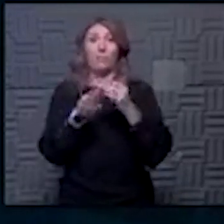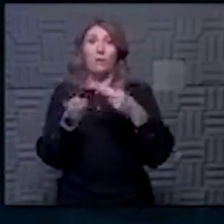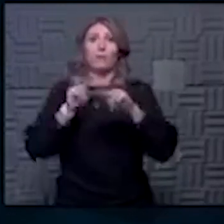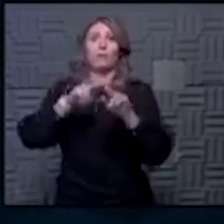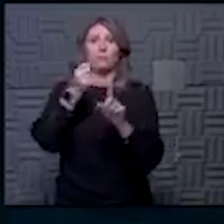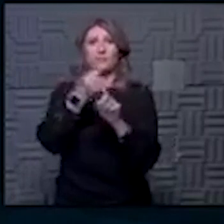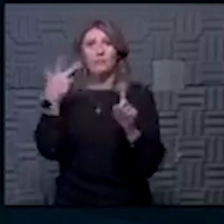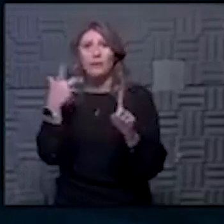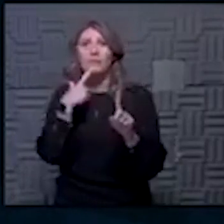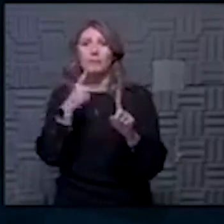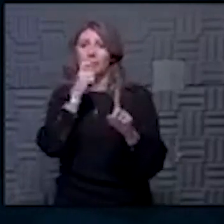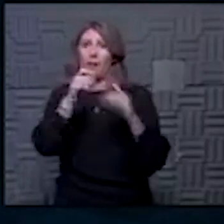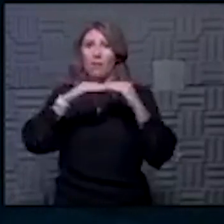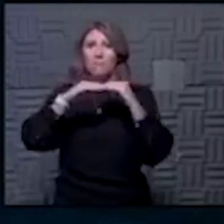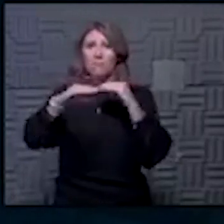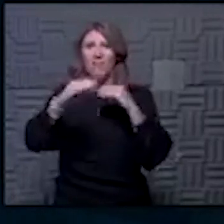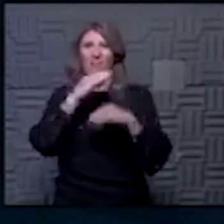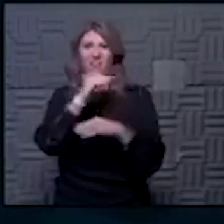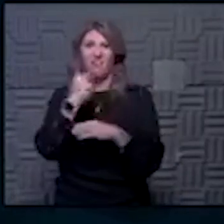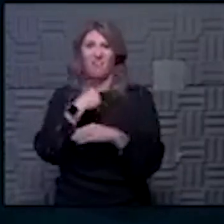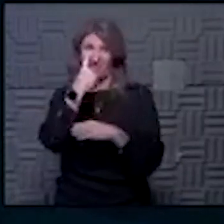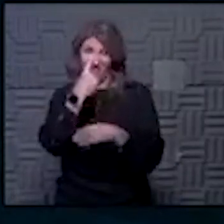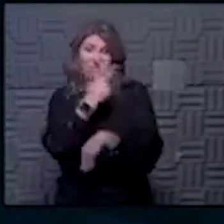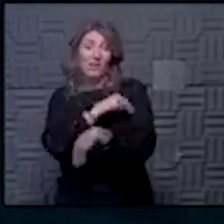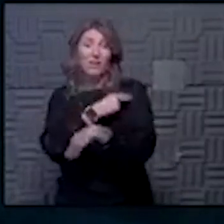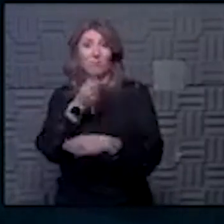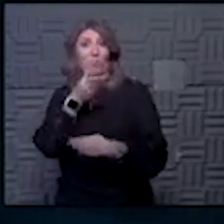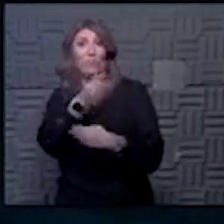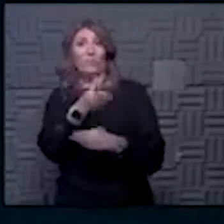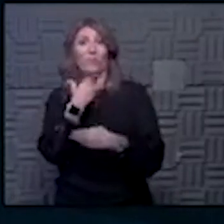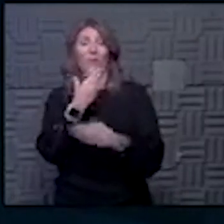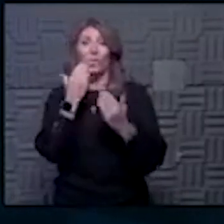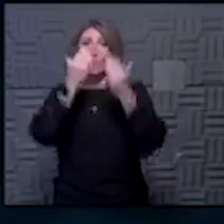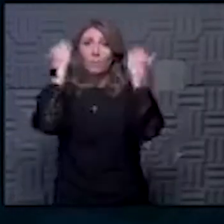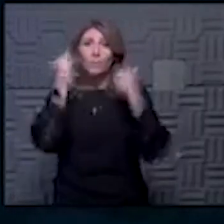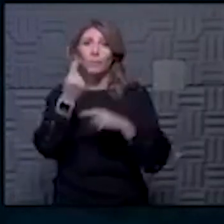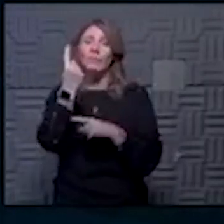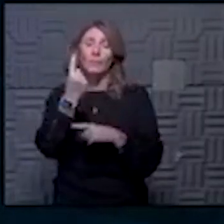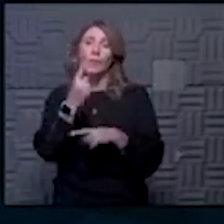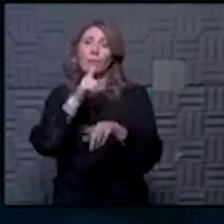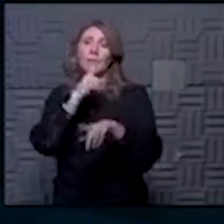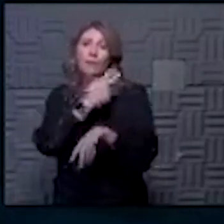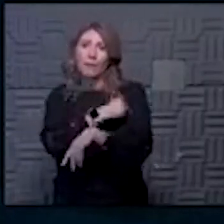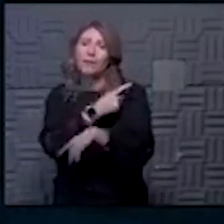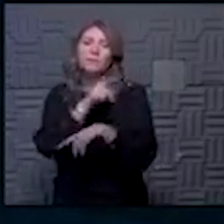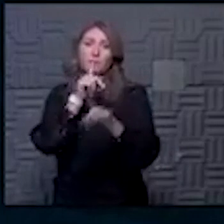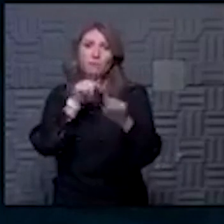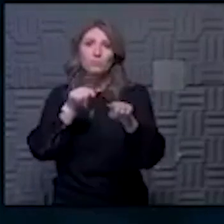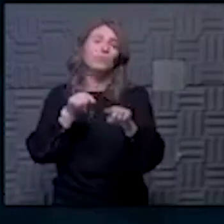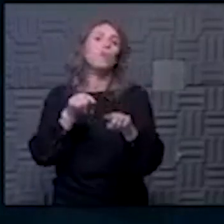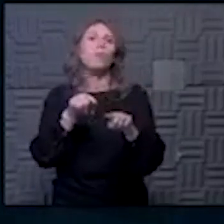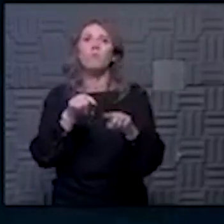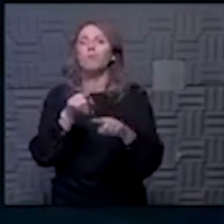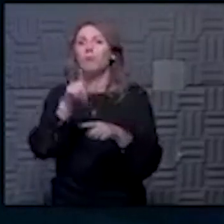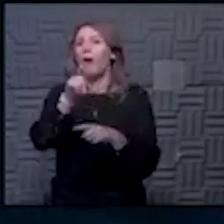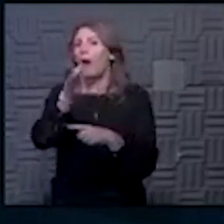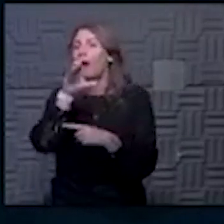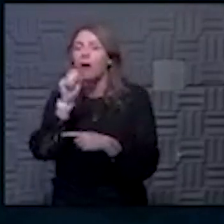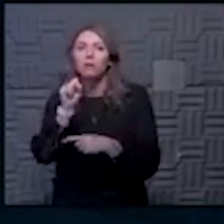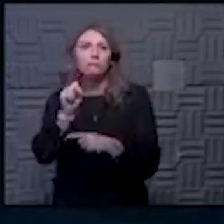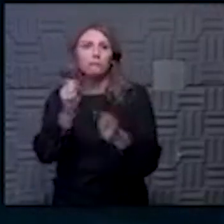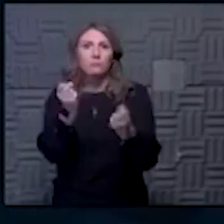flattened yet. And I think El Paso hospitals are overwhelmed. The reports of one hospital at least that had hundreds and hundreds